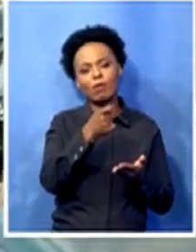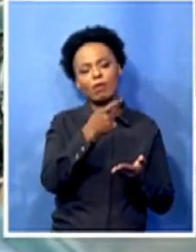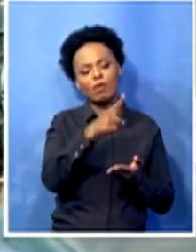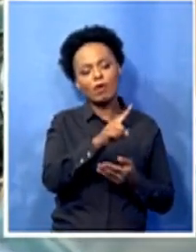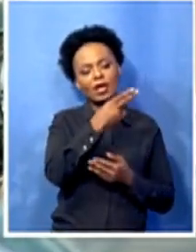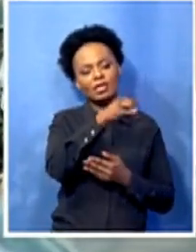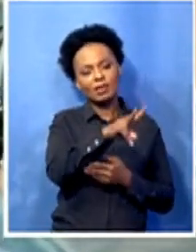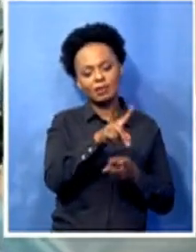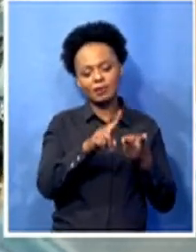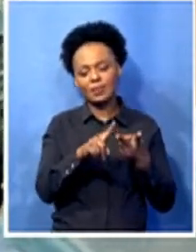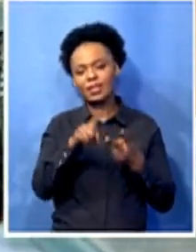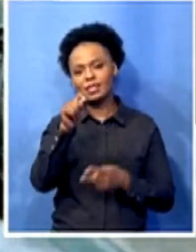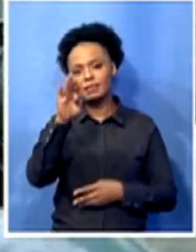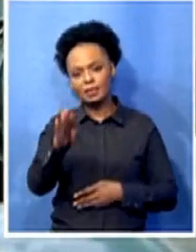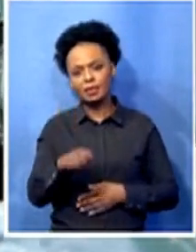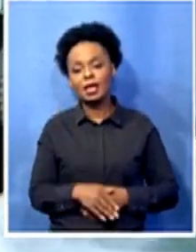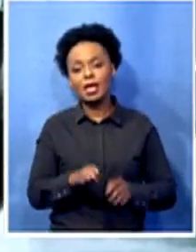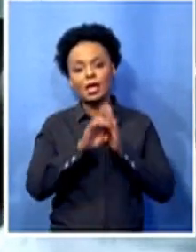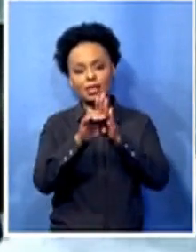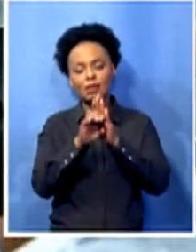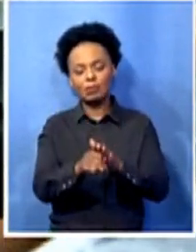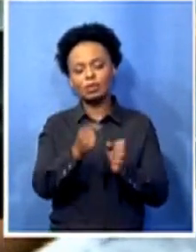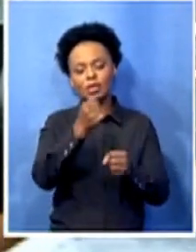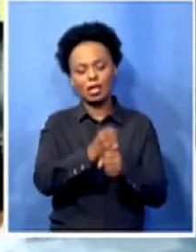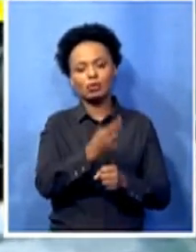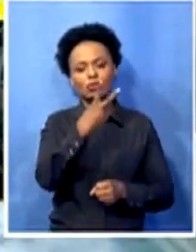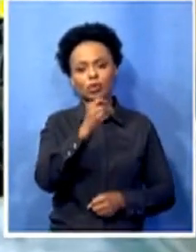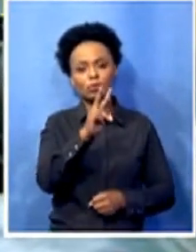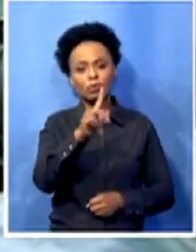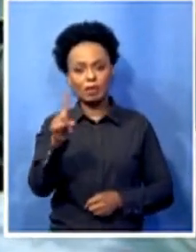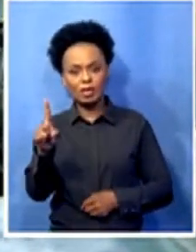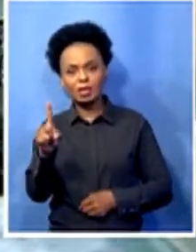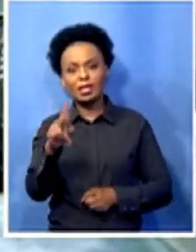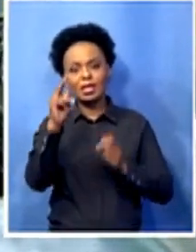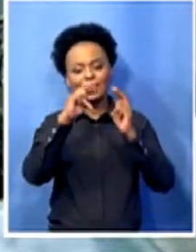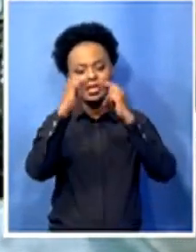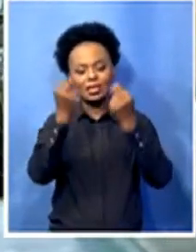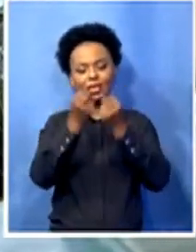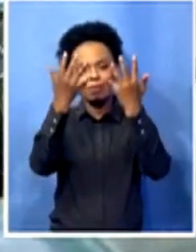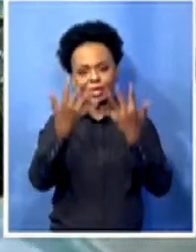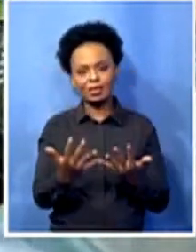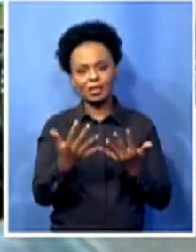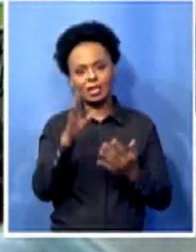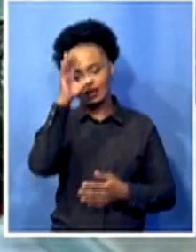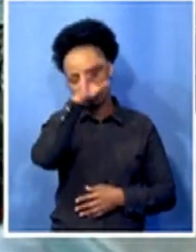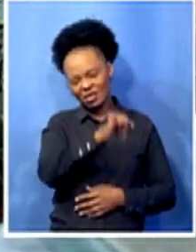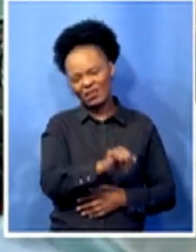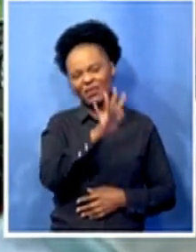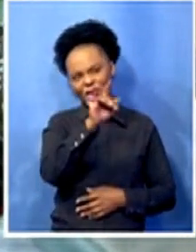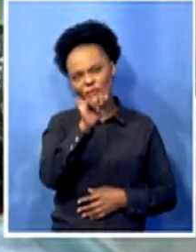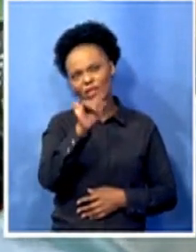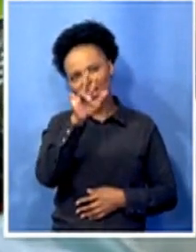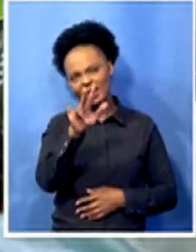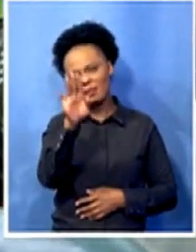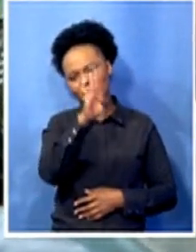2021 national budget, an estimated 5.8 billion was diverted over midterm, the next 3